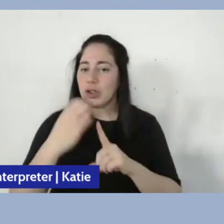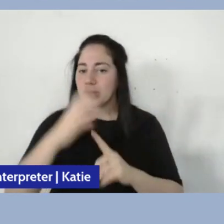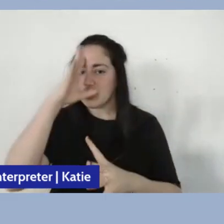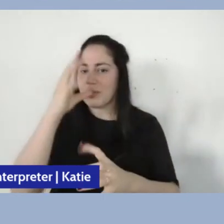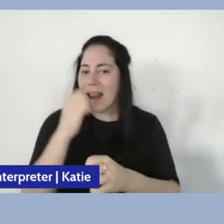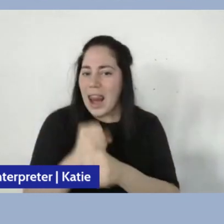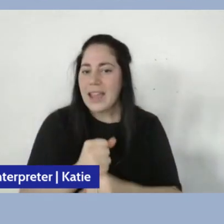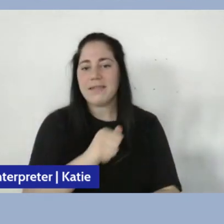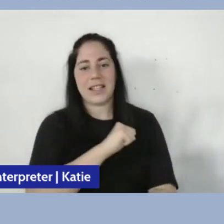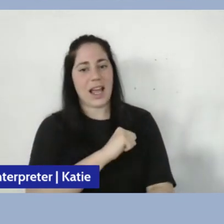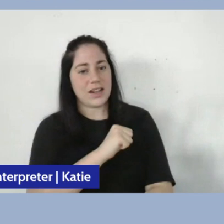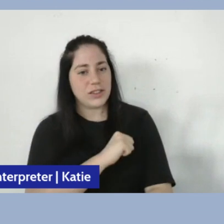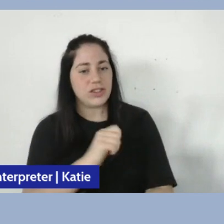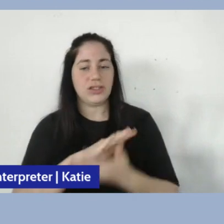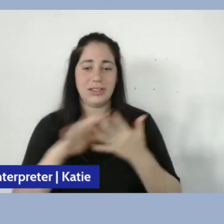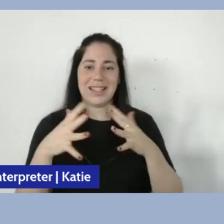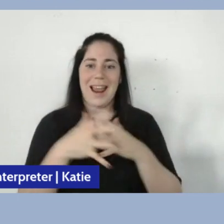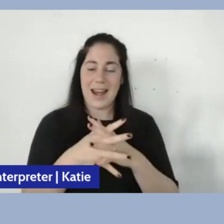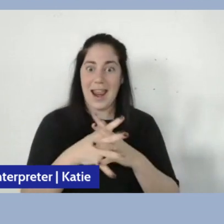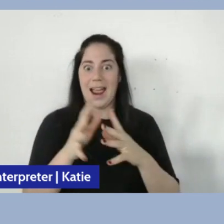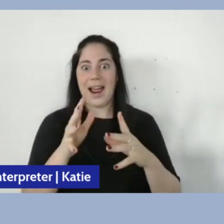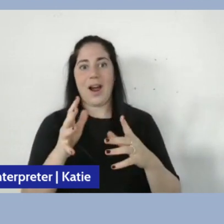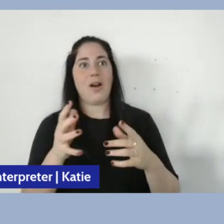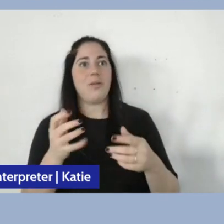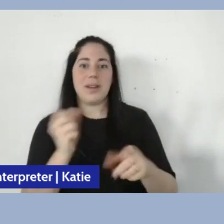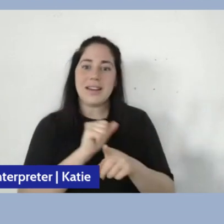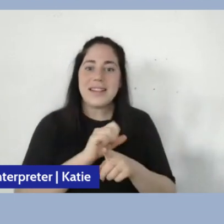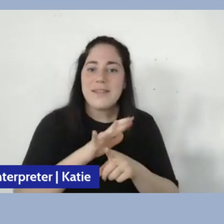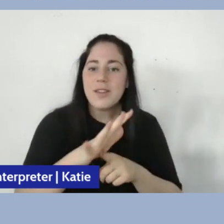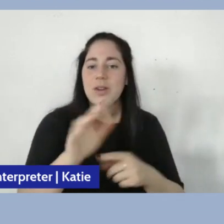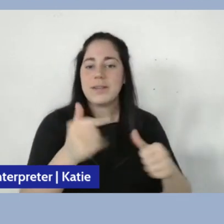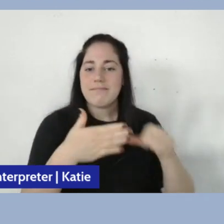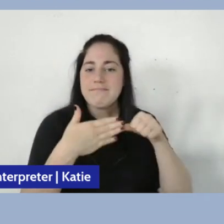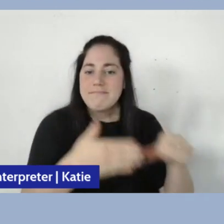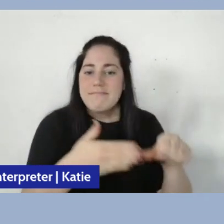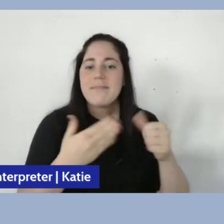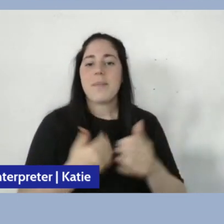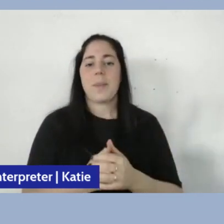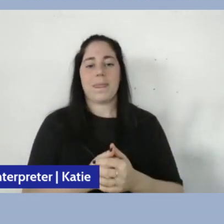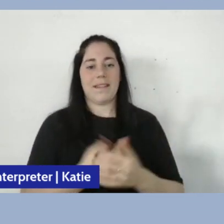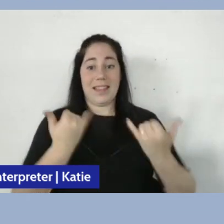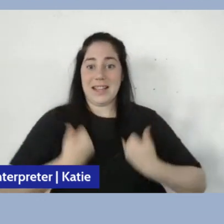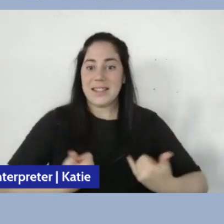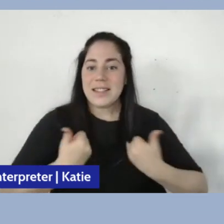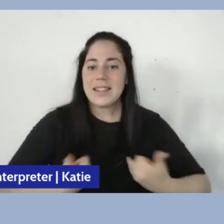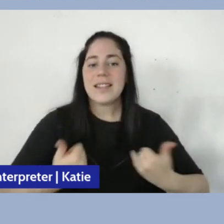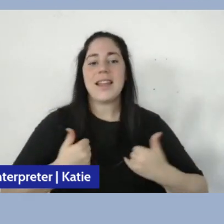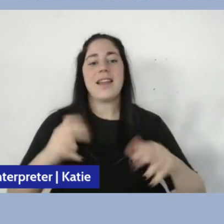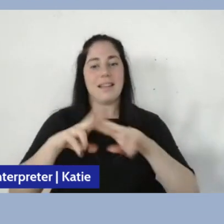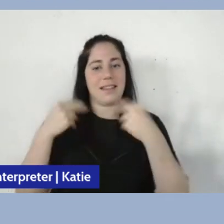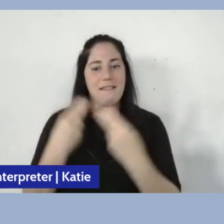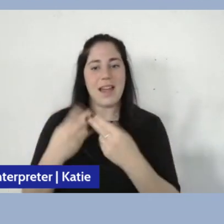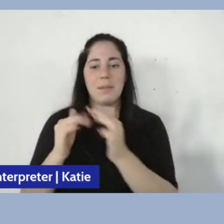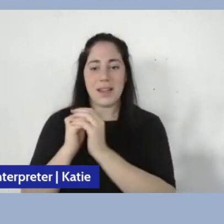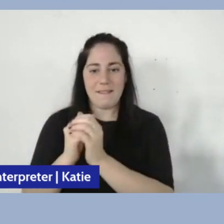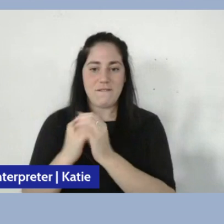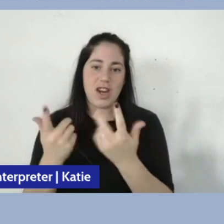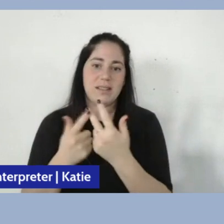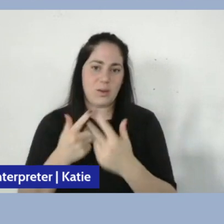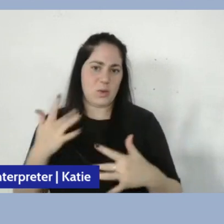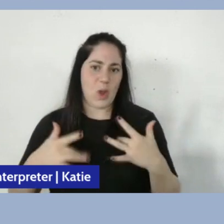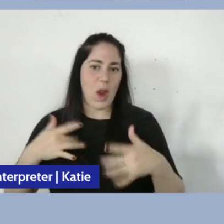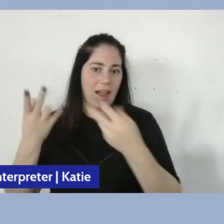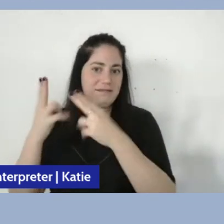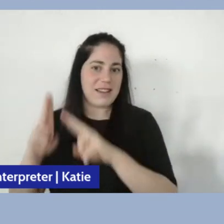influence their reactions to illness, interpersonal relationships, familial roles, and matters of life and death.